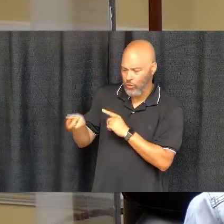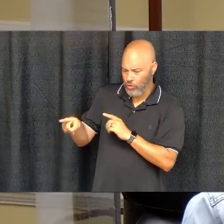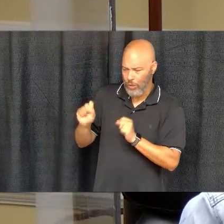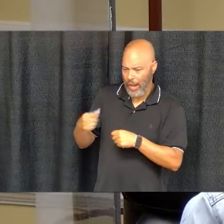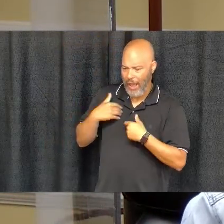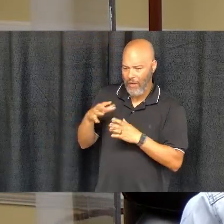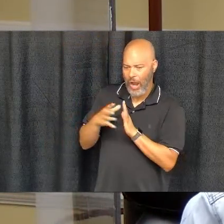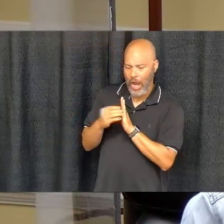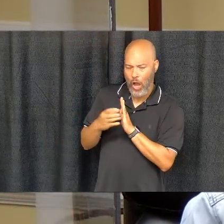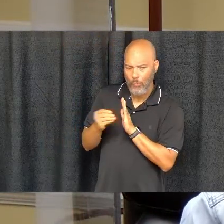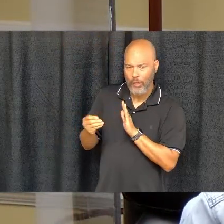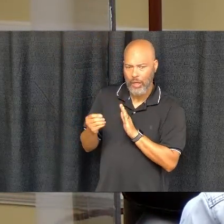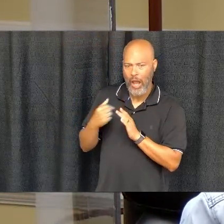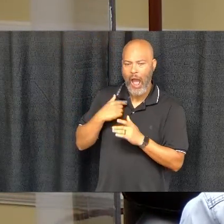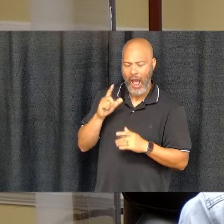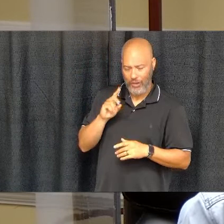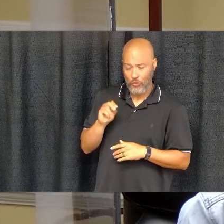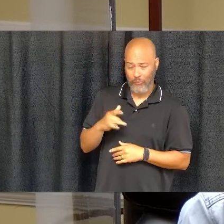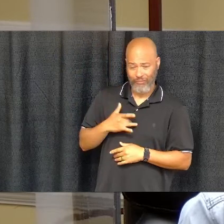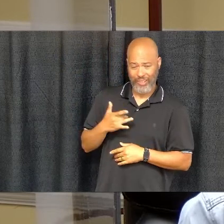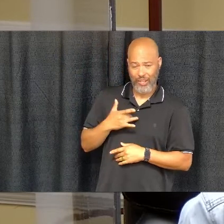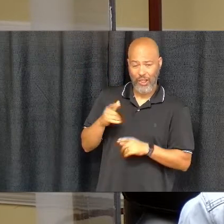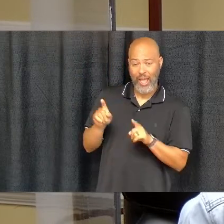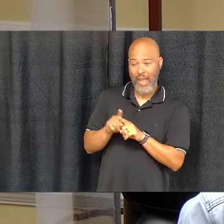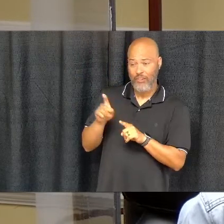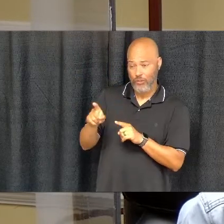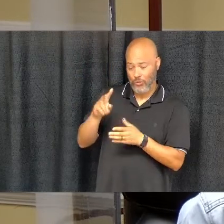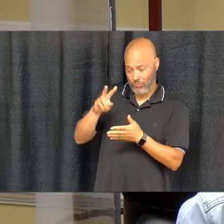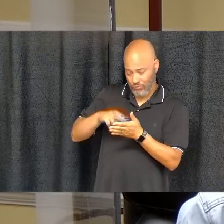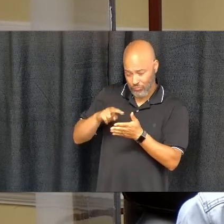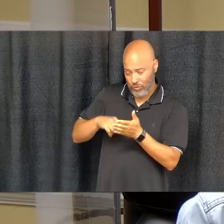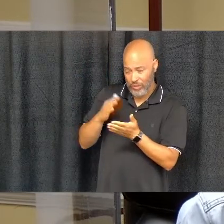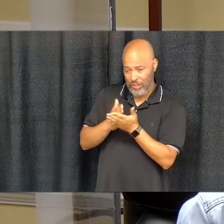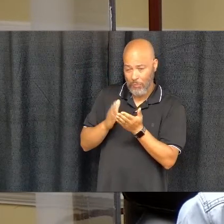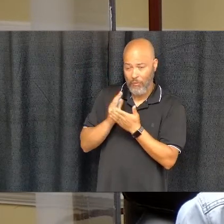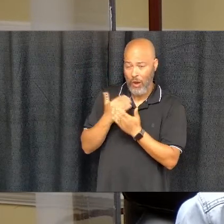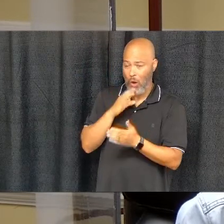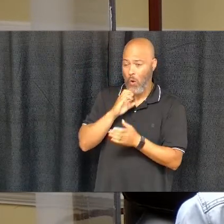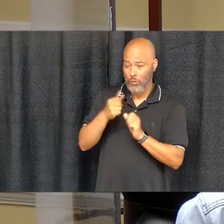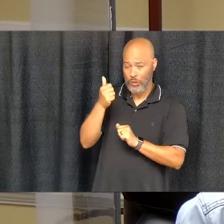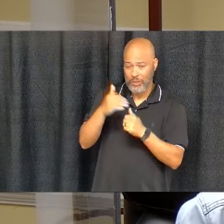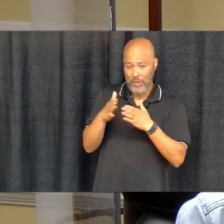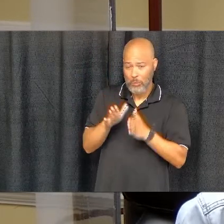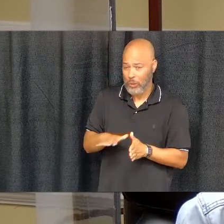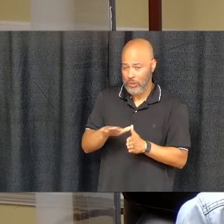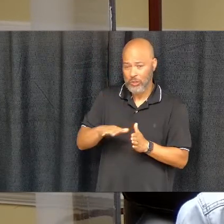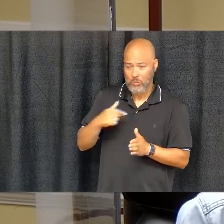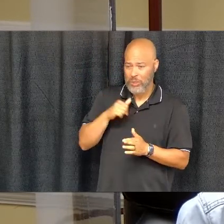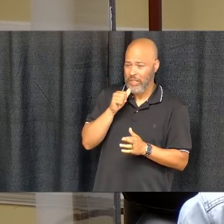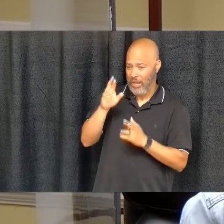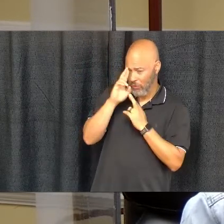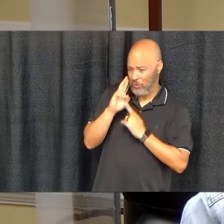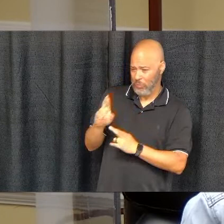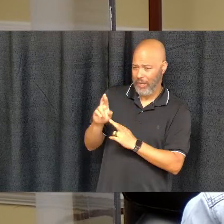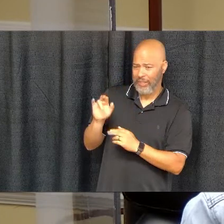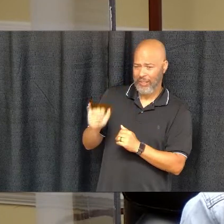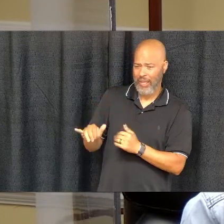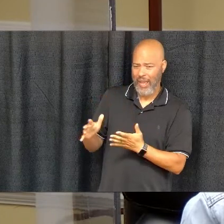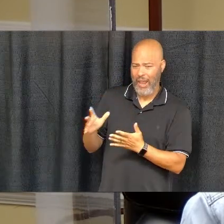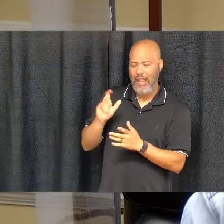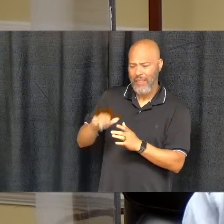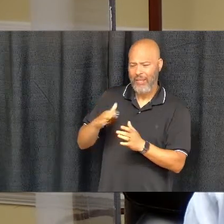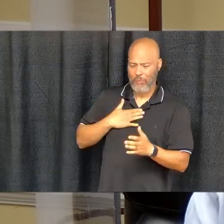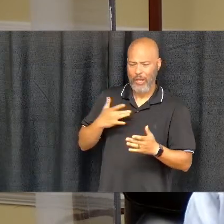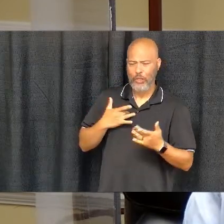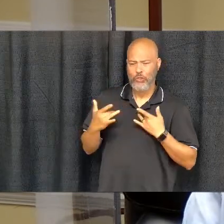this. I do feel that as you go through some of our legacy neighborhoods, we are not respecting the setbacks, so that is a concern. And